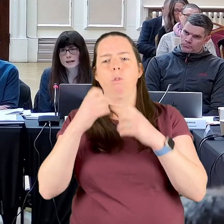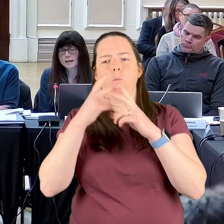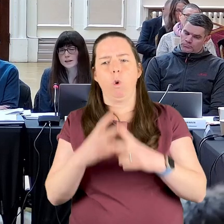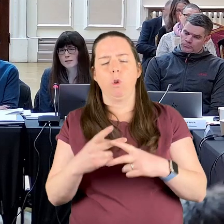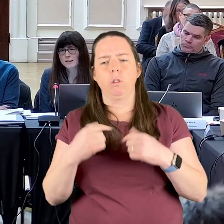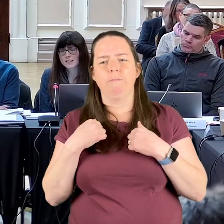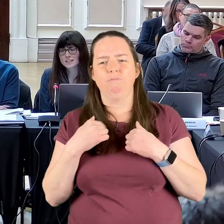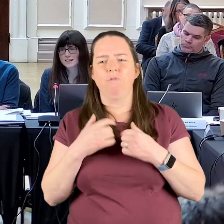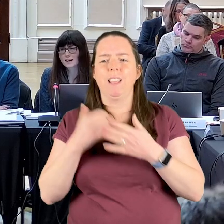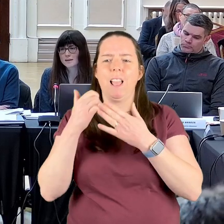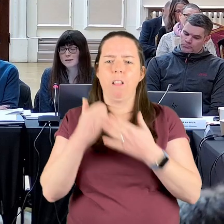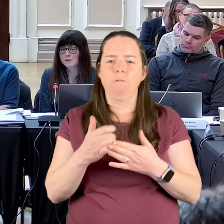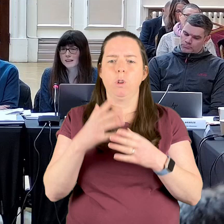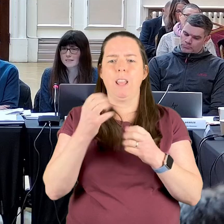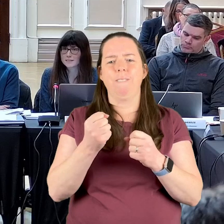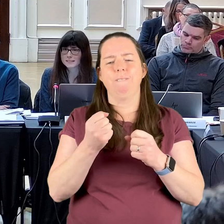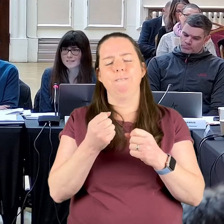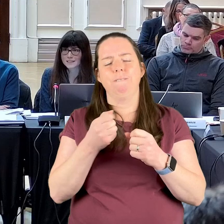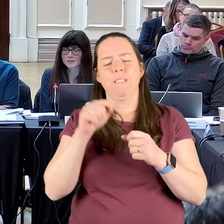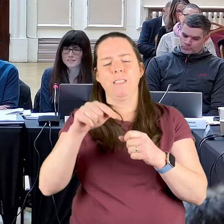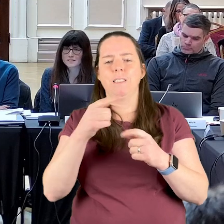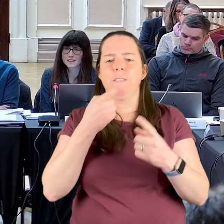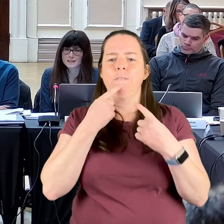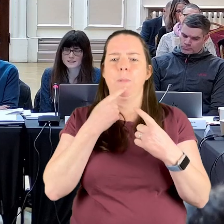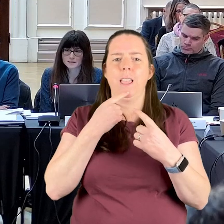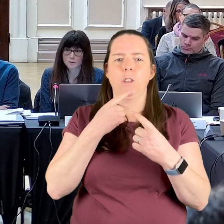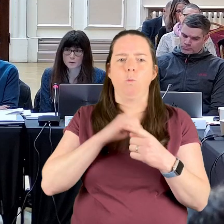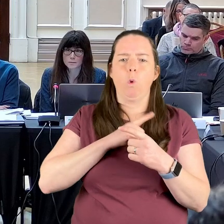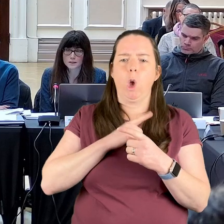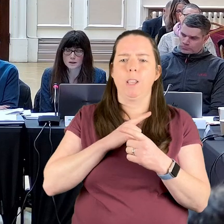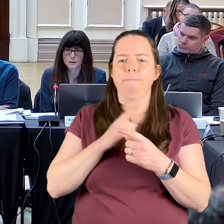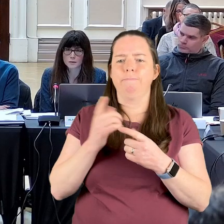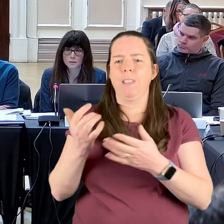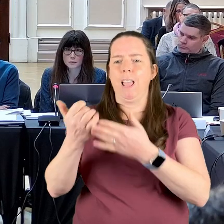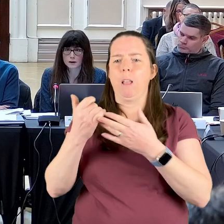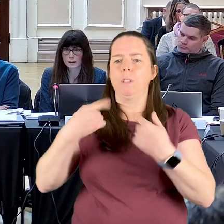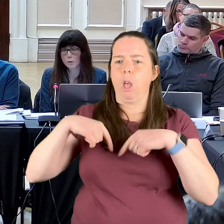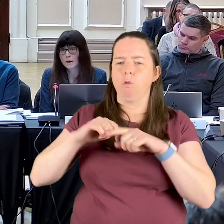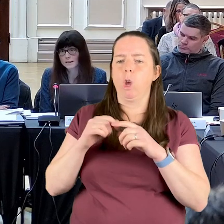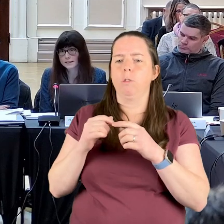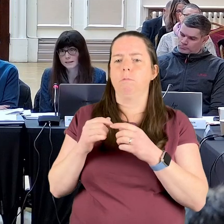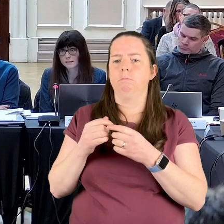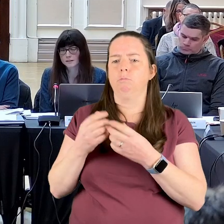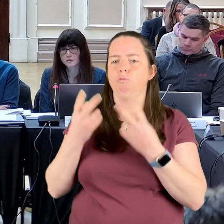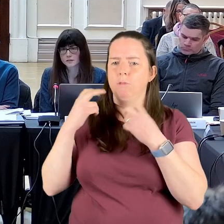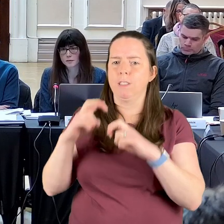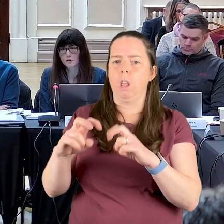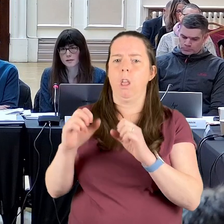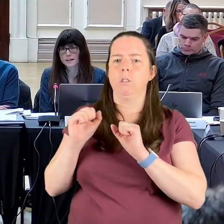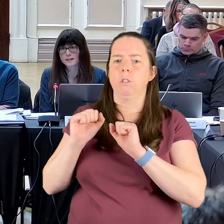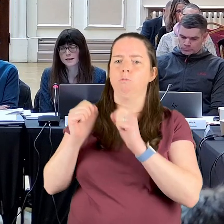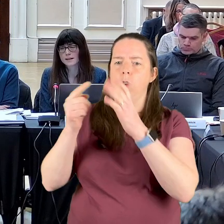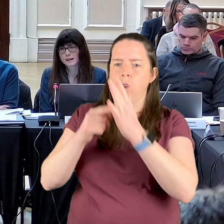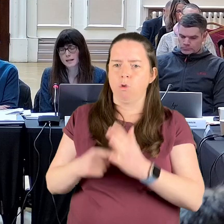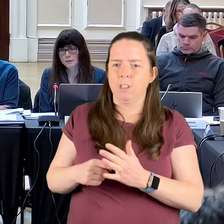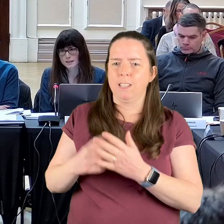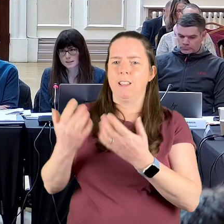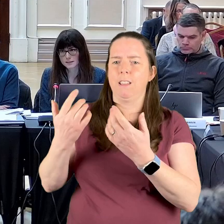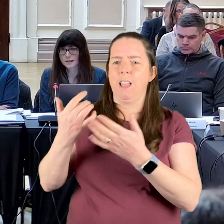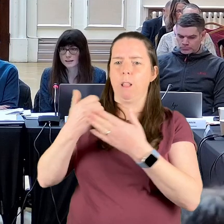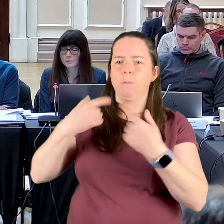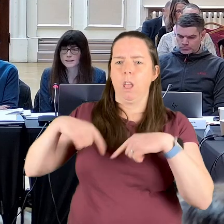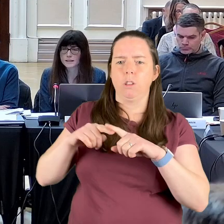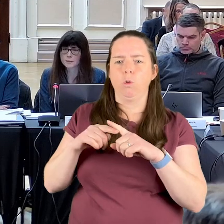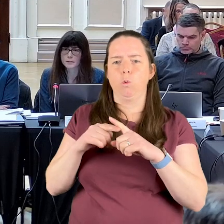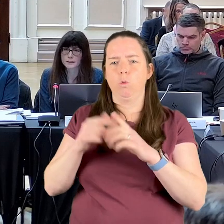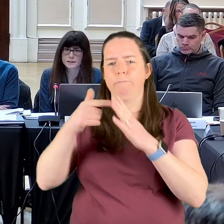Speaking as Health Watch, it's really helpful to have this sort of data as it informs our own qualitative research priorities and enables us to